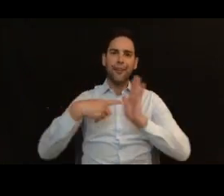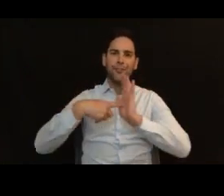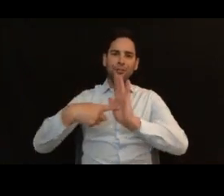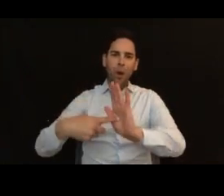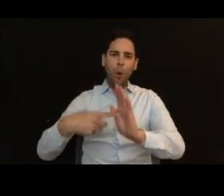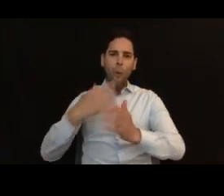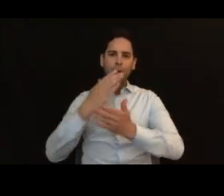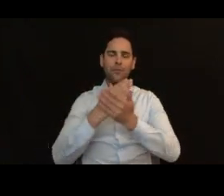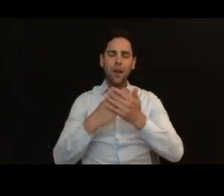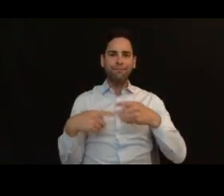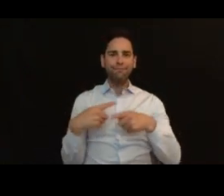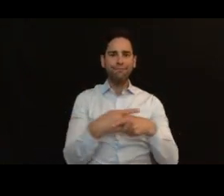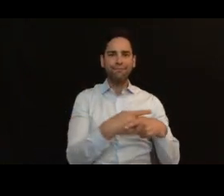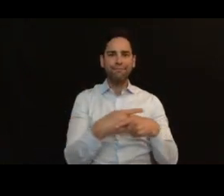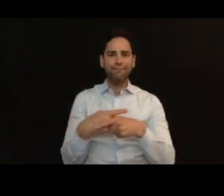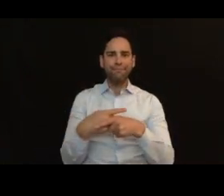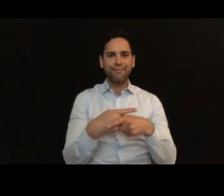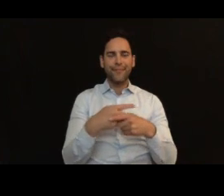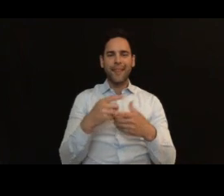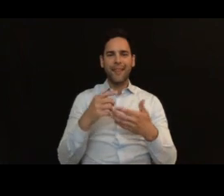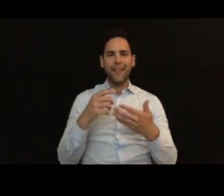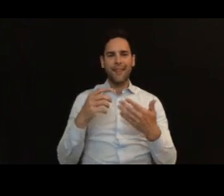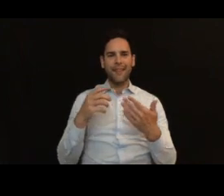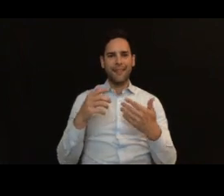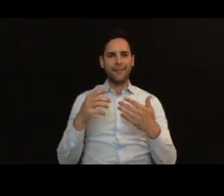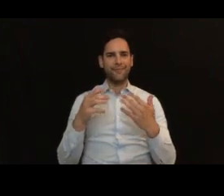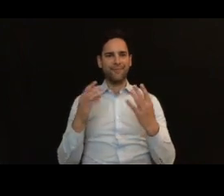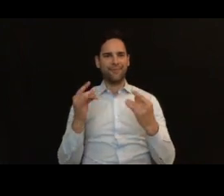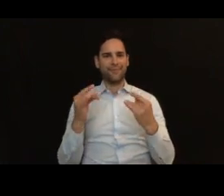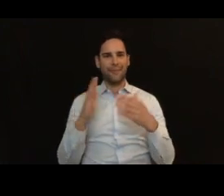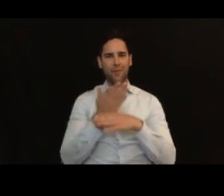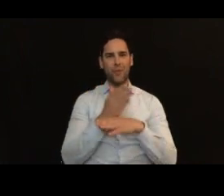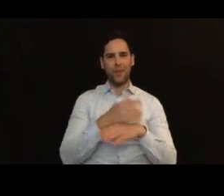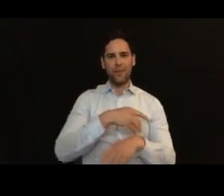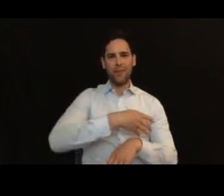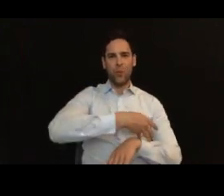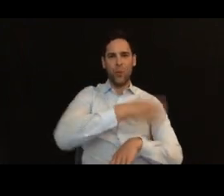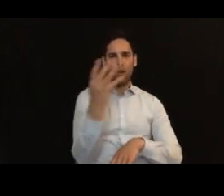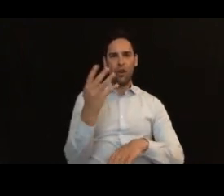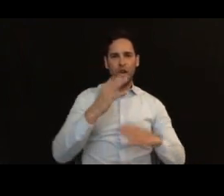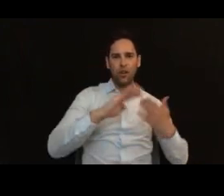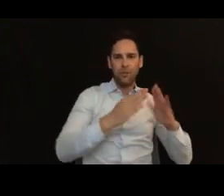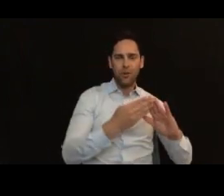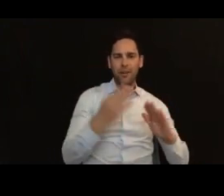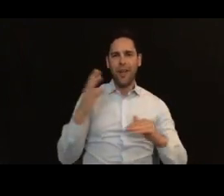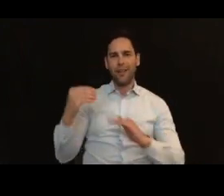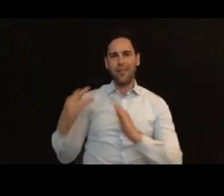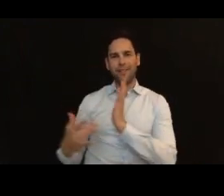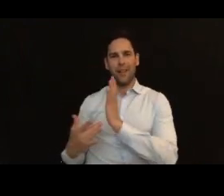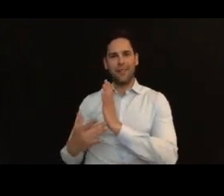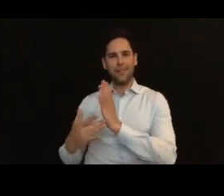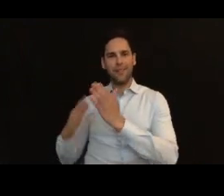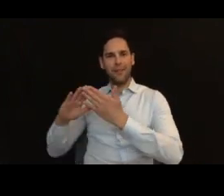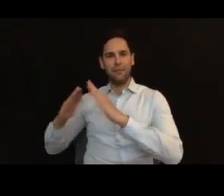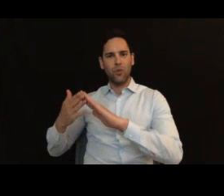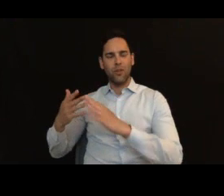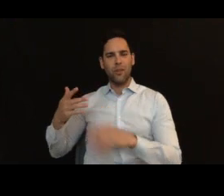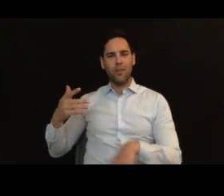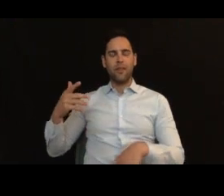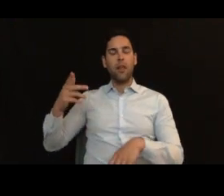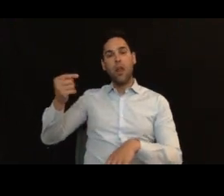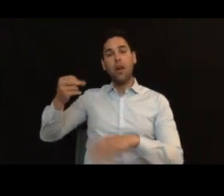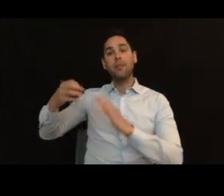and the tech boom that's happening right now, where the techies are kind of positioned as normative, and